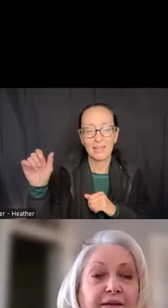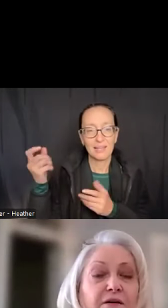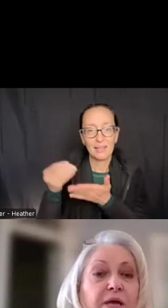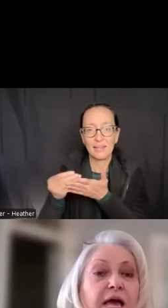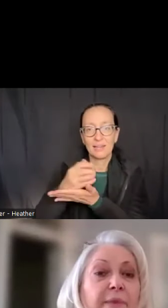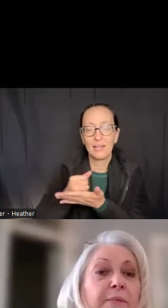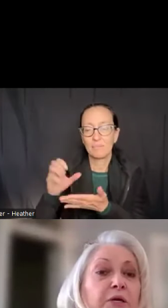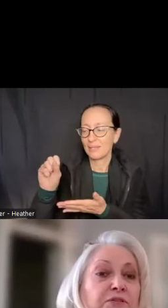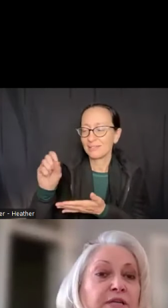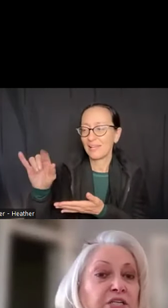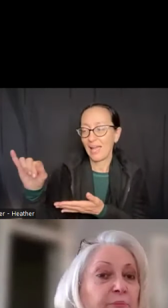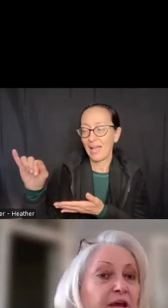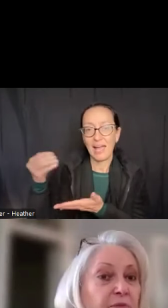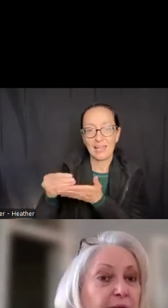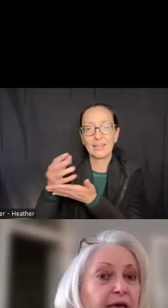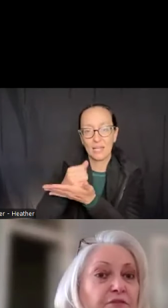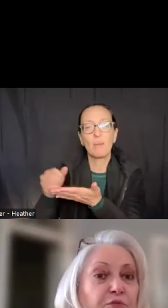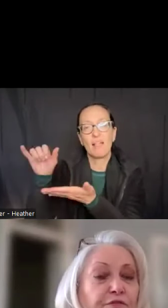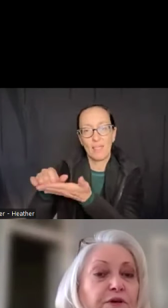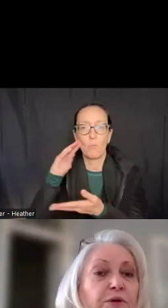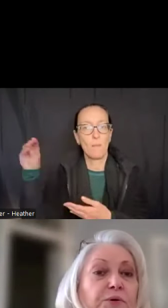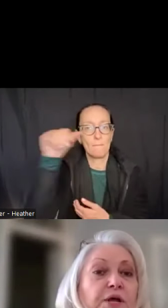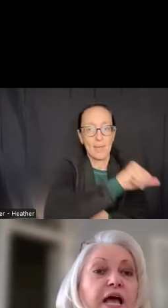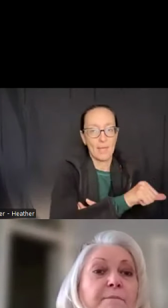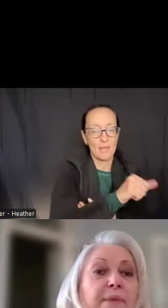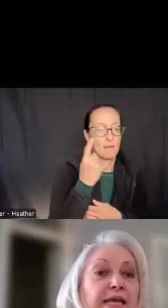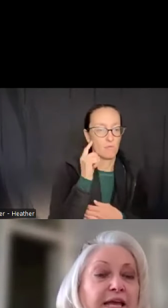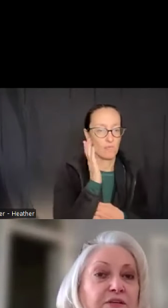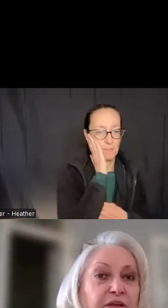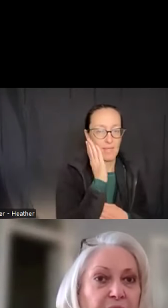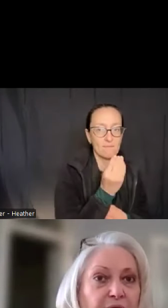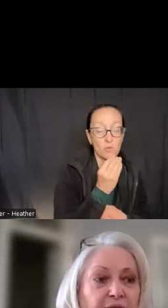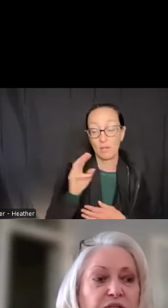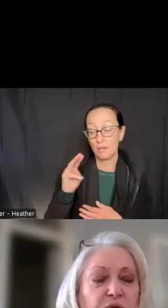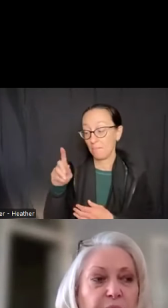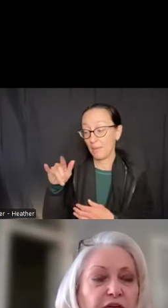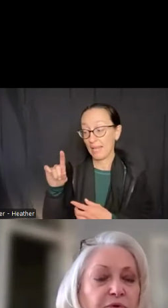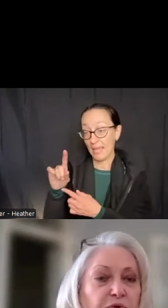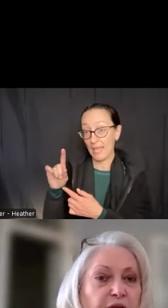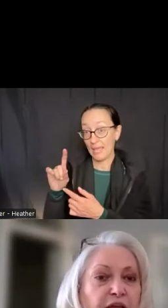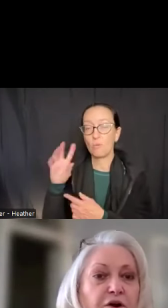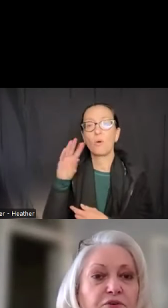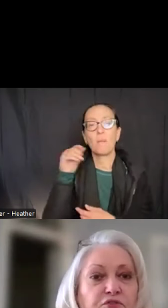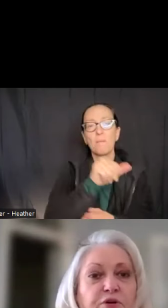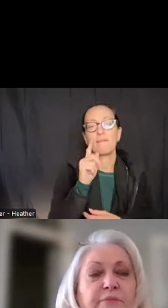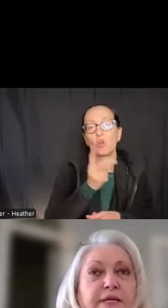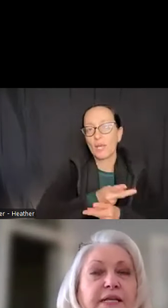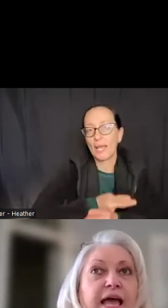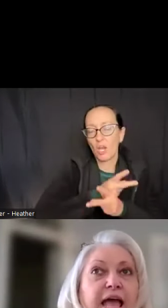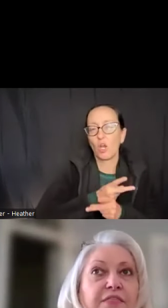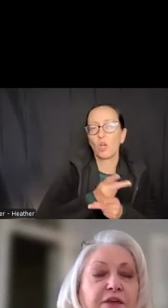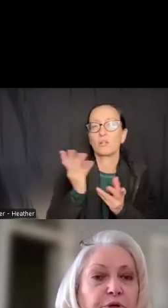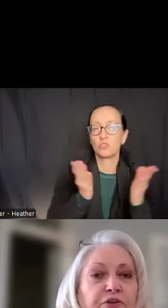SSDI income may be used to actually pay for the bed and for your food. Medicaid is going to come in and it's going to pay for your care, your